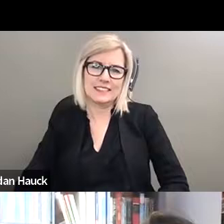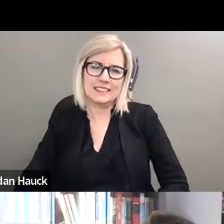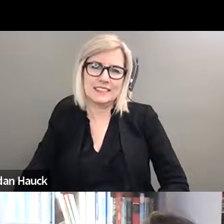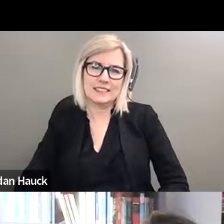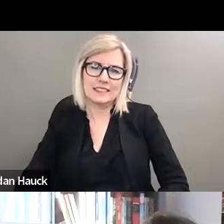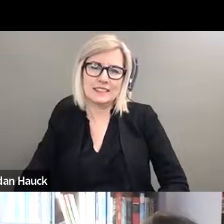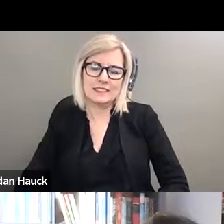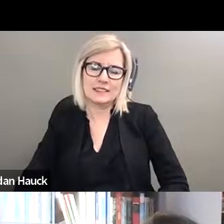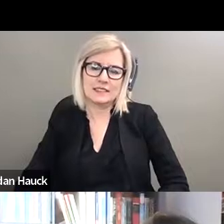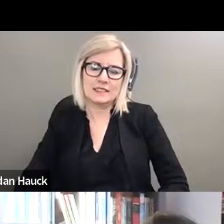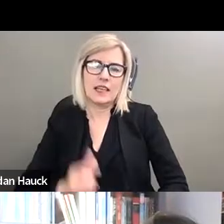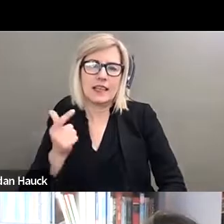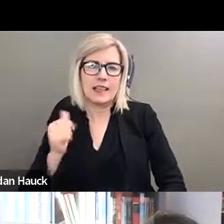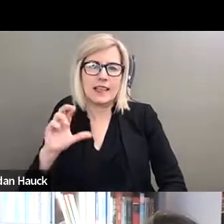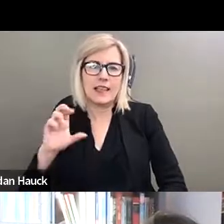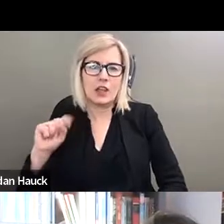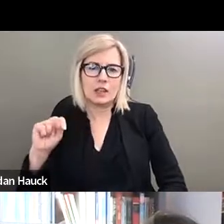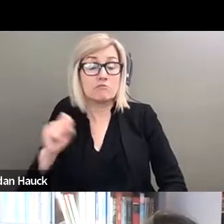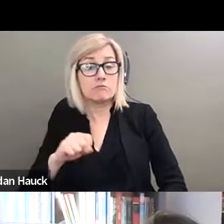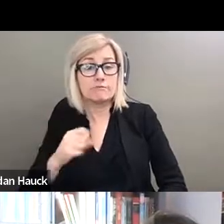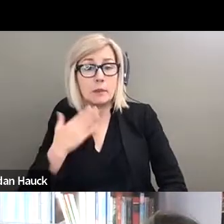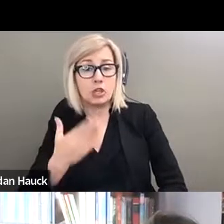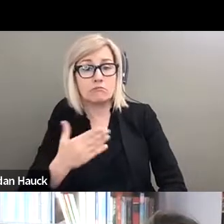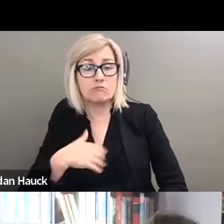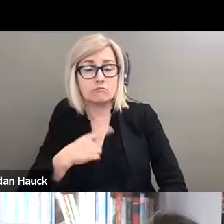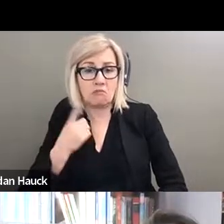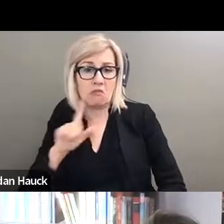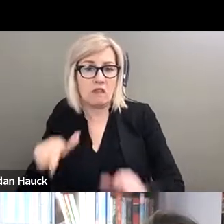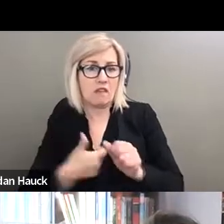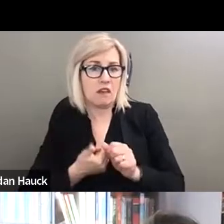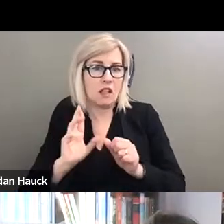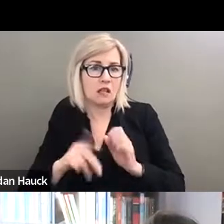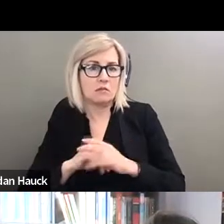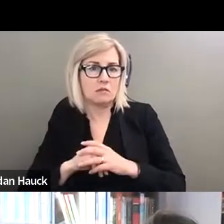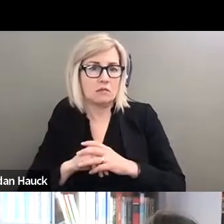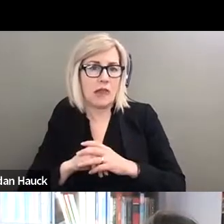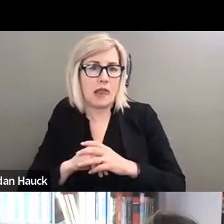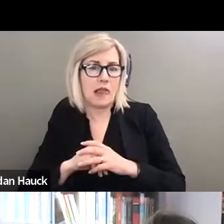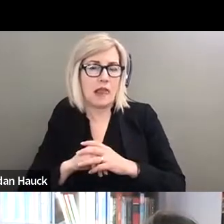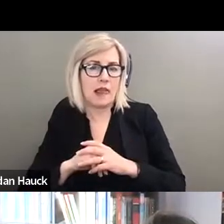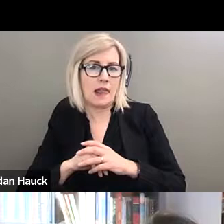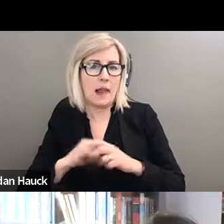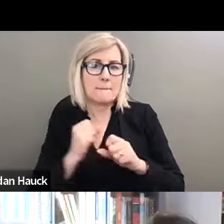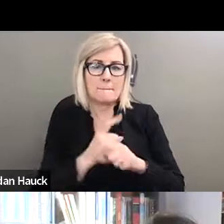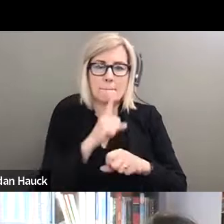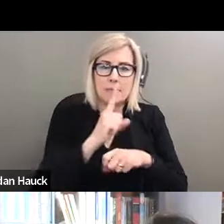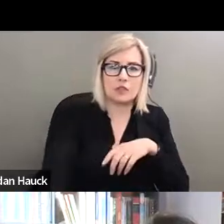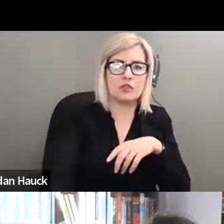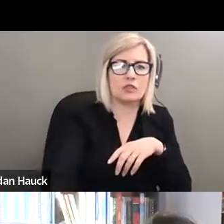Yeah, just that'd be good, just to follow up, and then just to make sure that